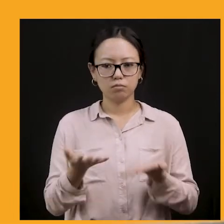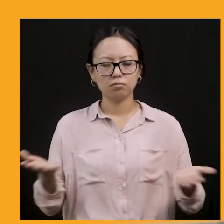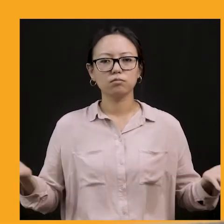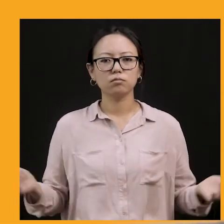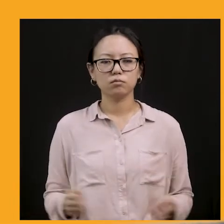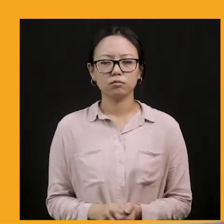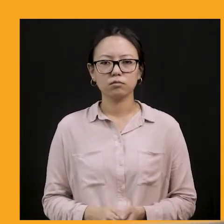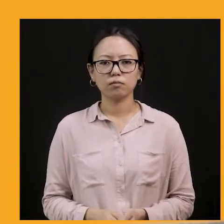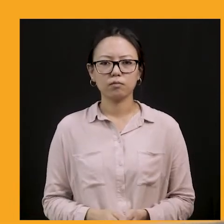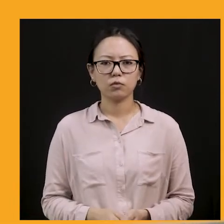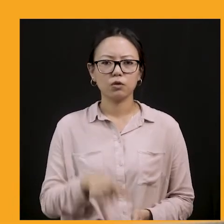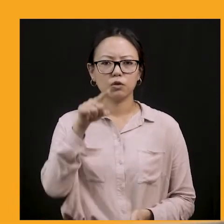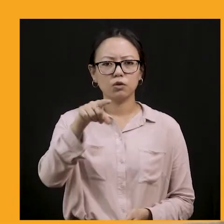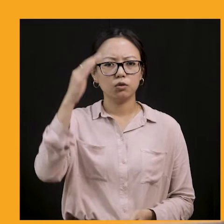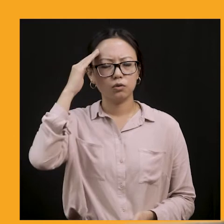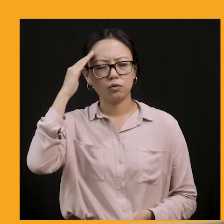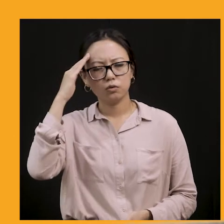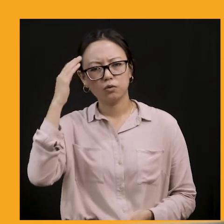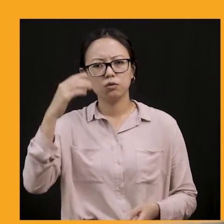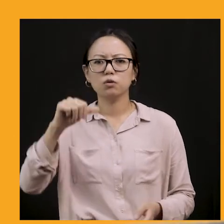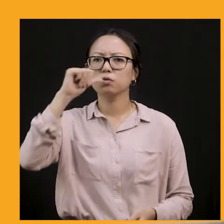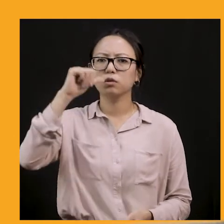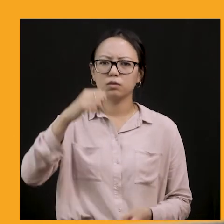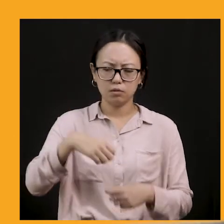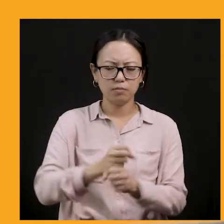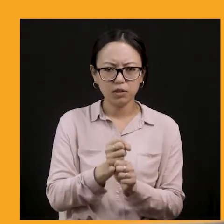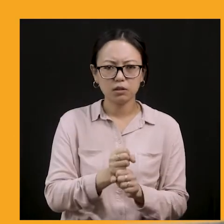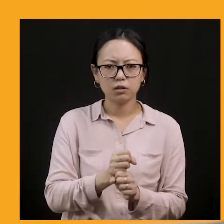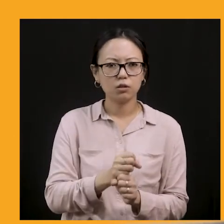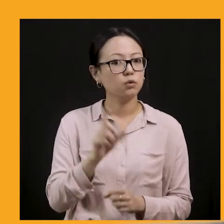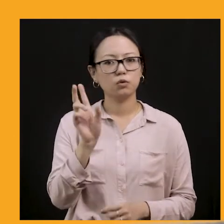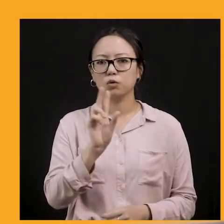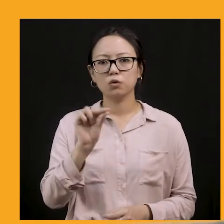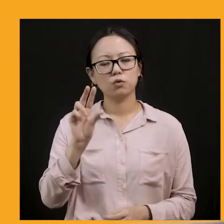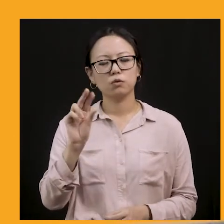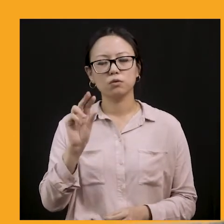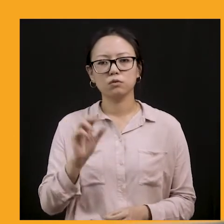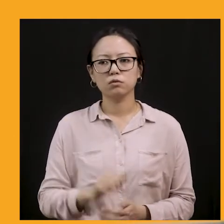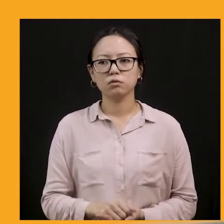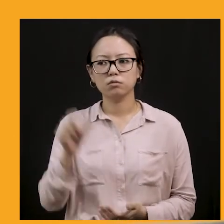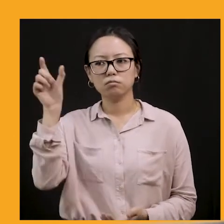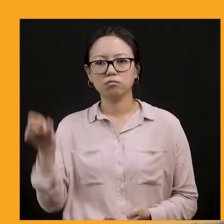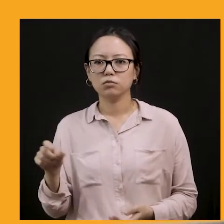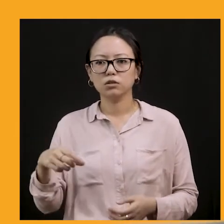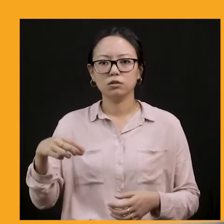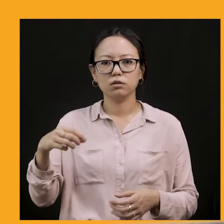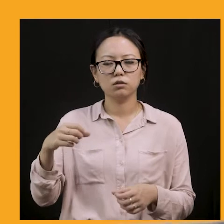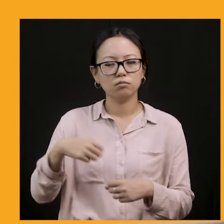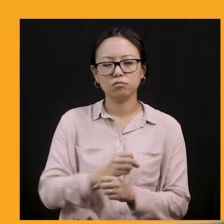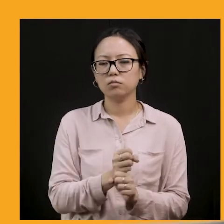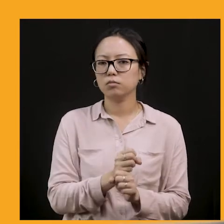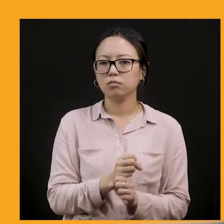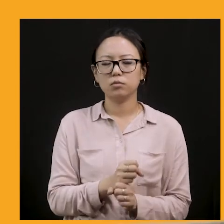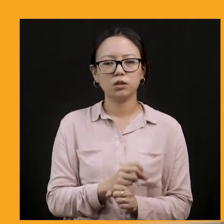Okay, do you know how to make water? No. It's not a man-made thing. Okay,